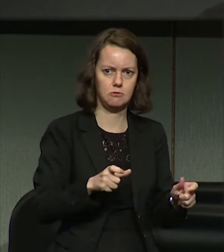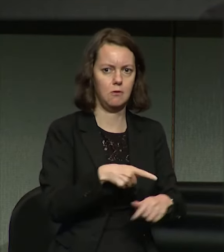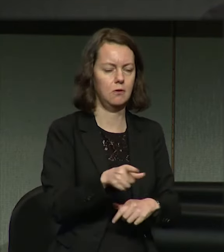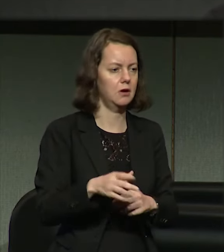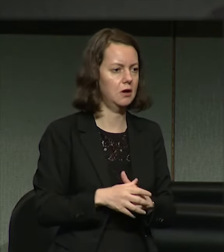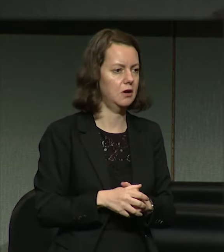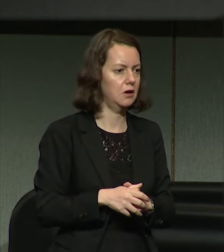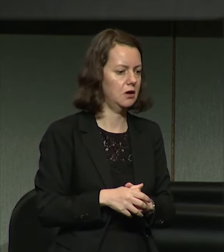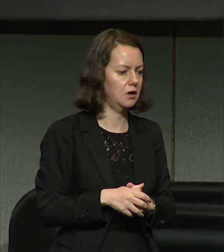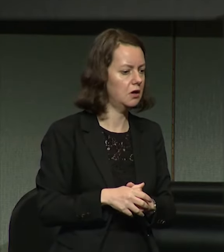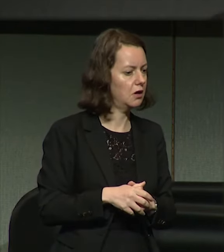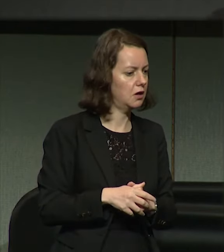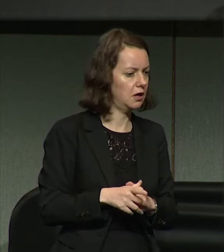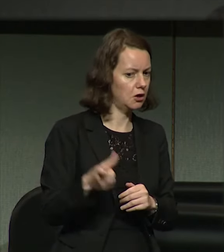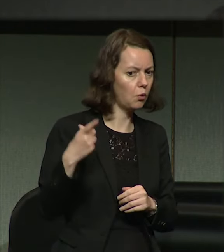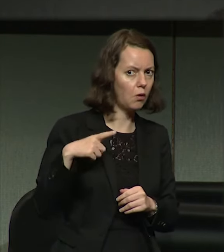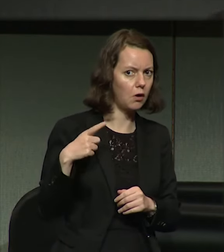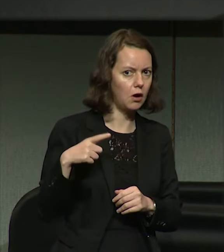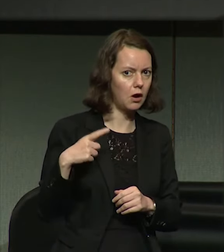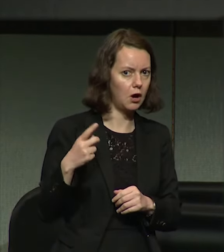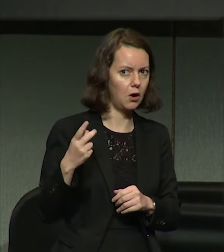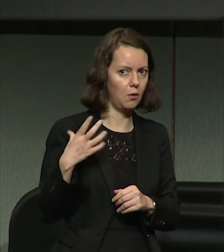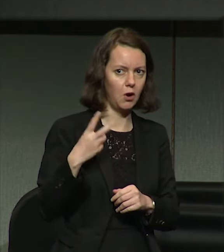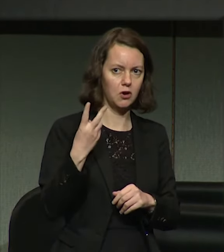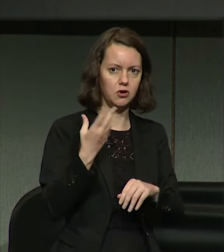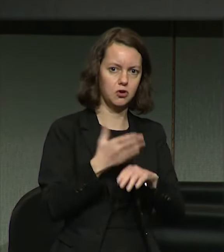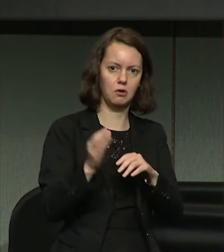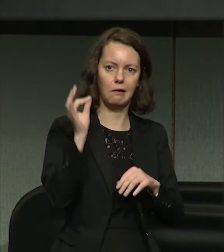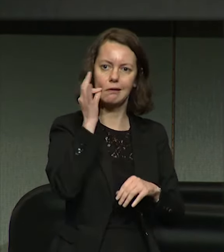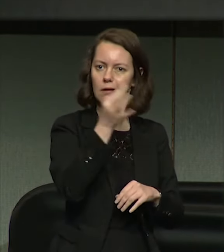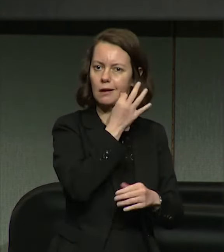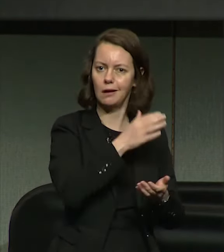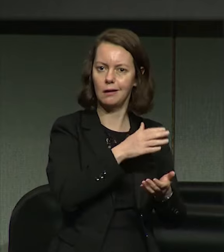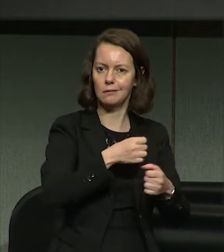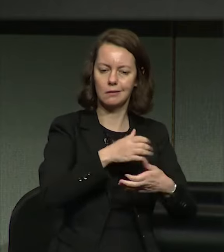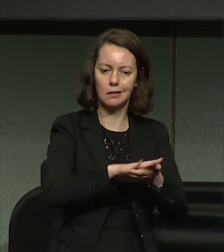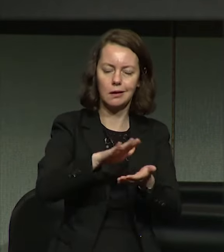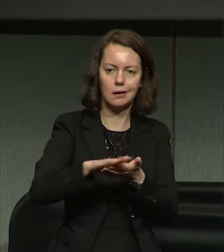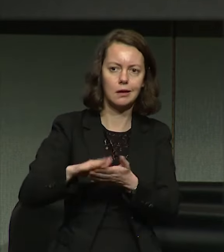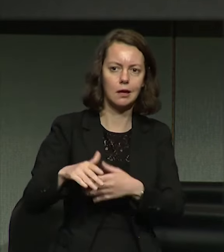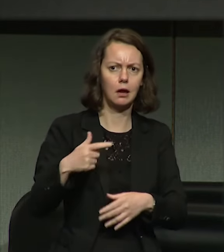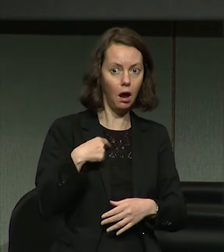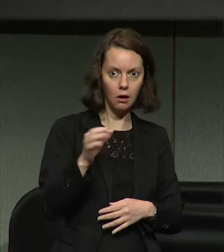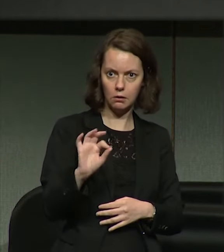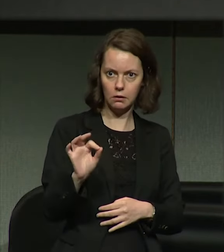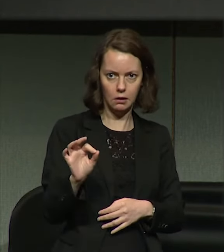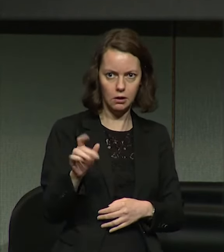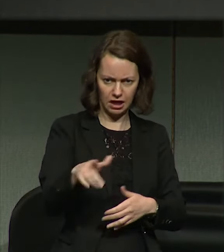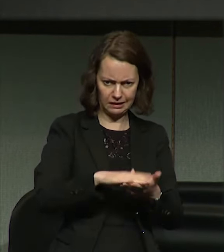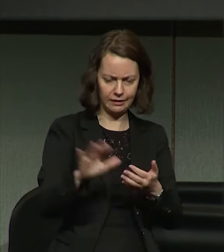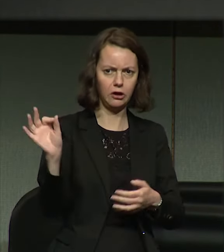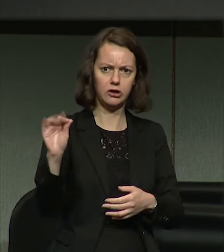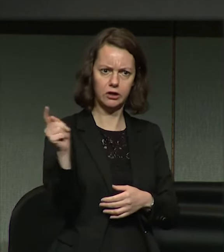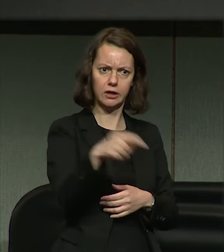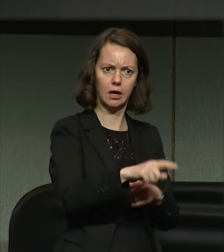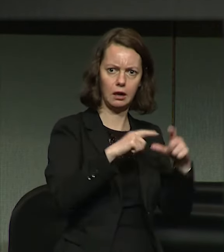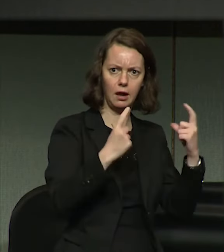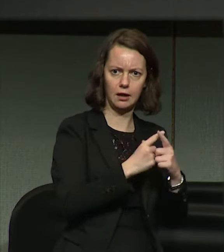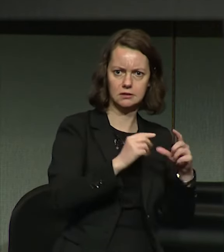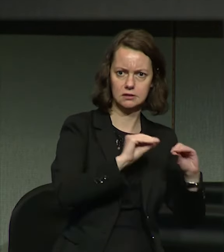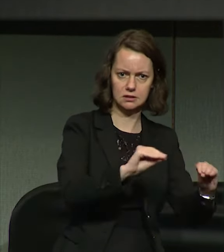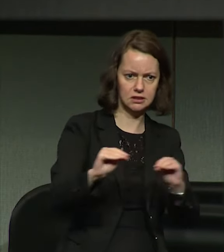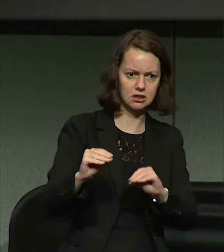And he says back to me, he says, what? You're looking for new groundsmen or something? No, I need you in the classroom.